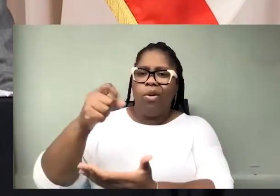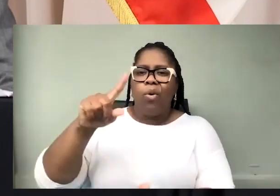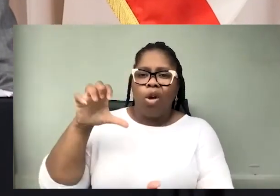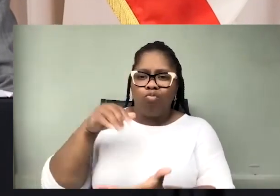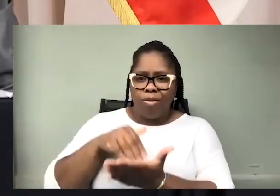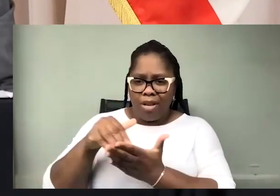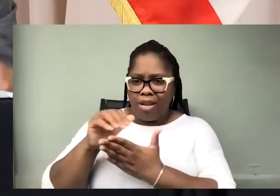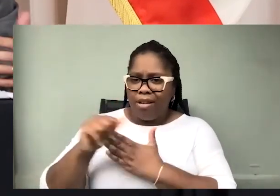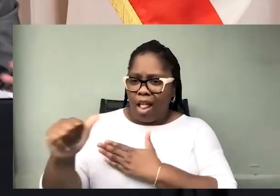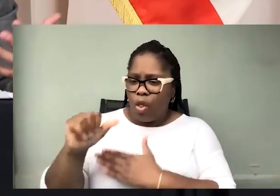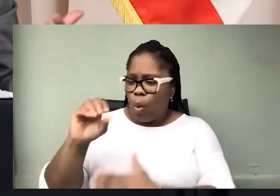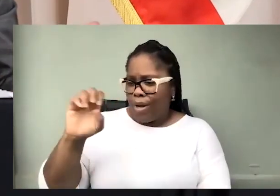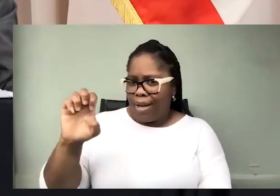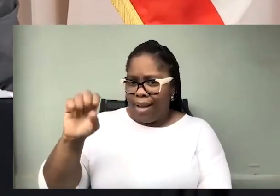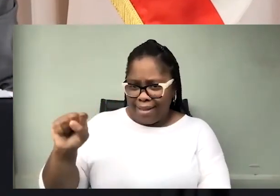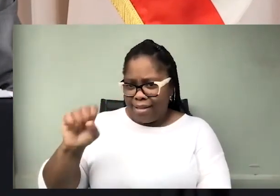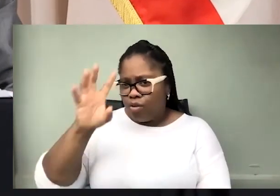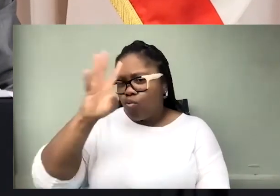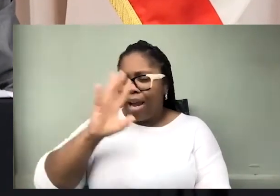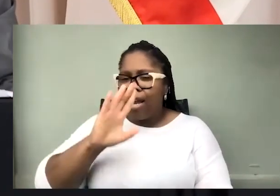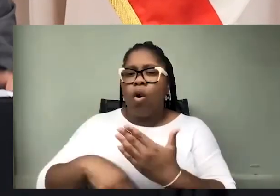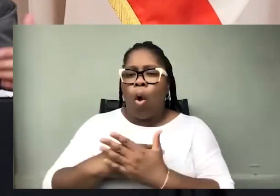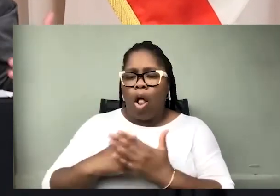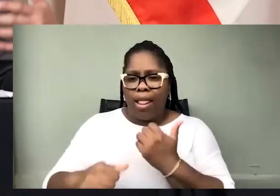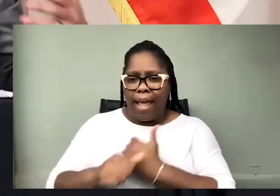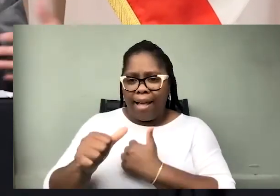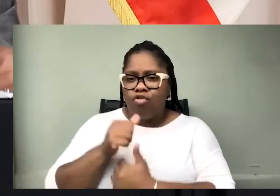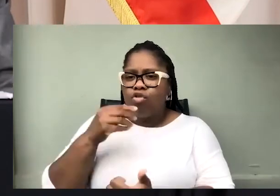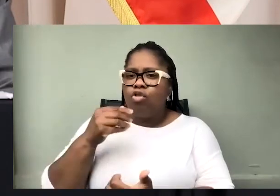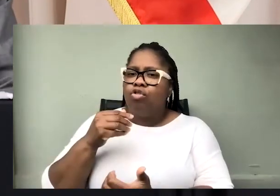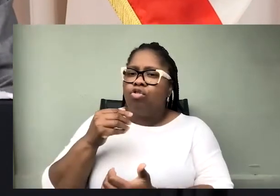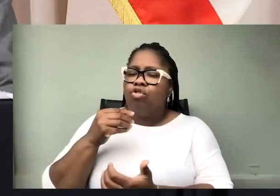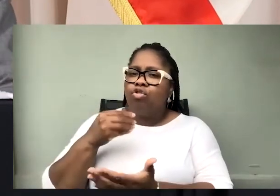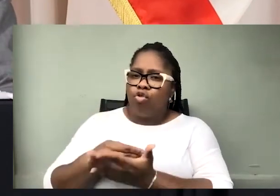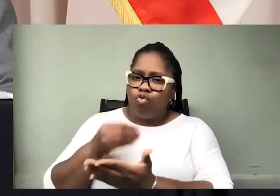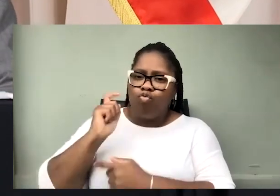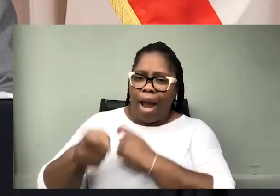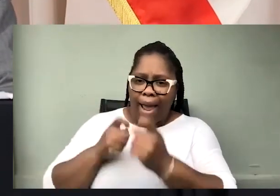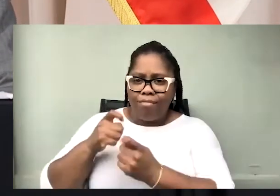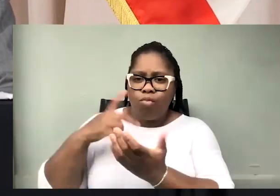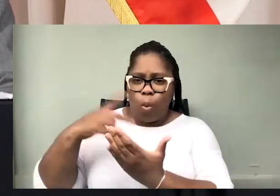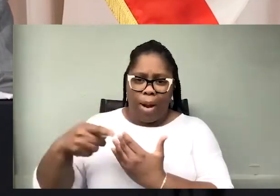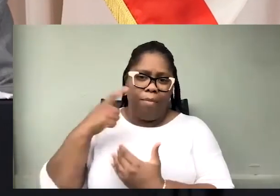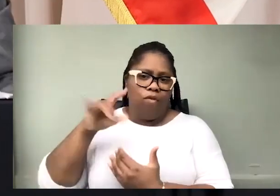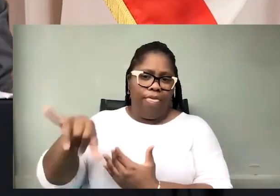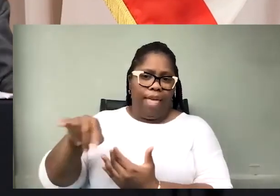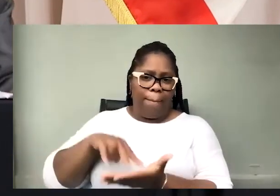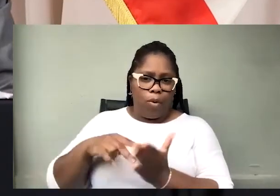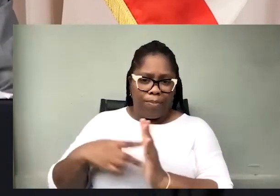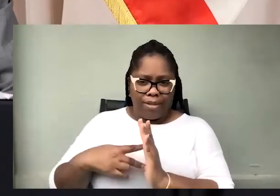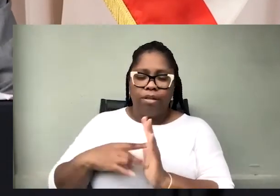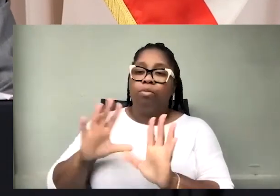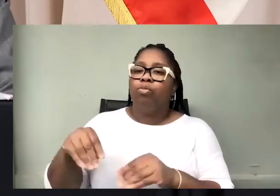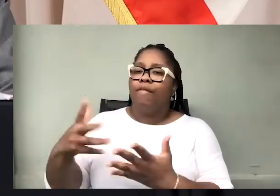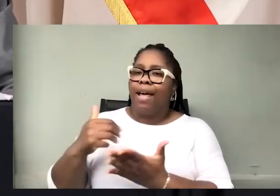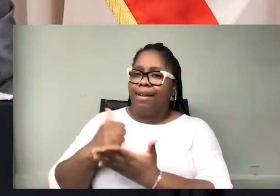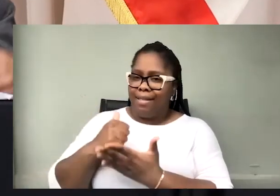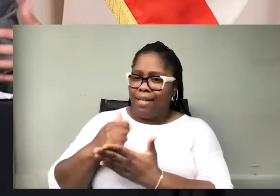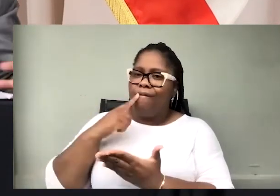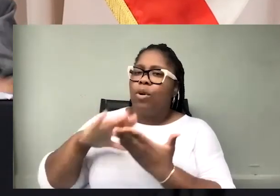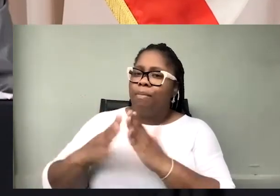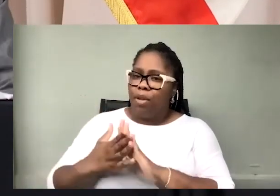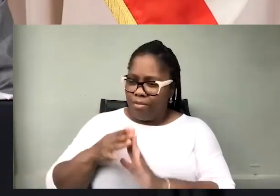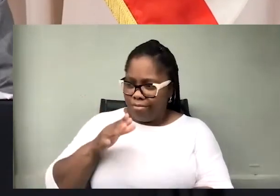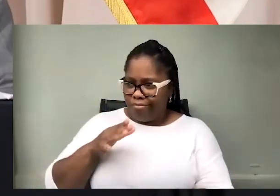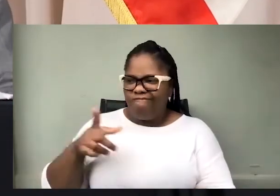OES to create an all hazards grant program specifically for this type of purpose. providing assistance to communities who